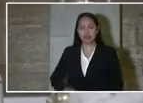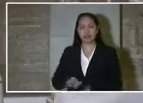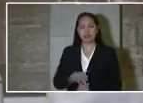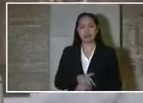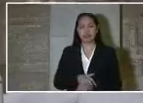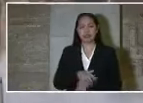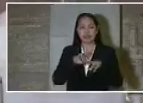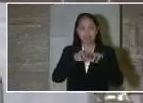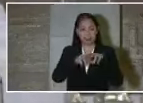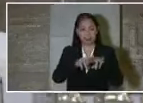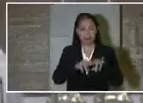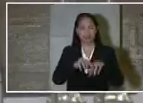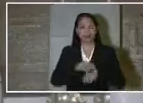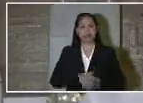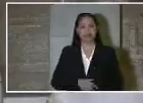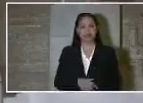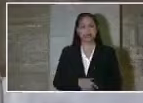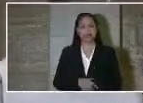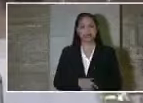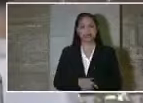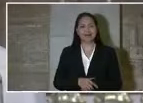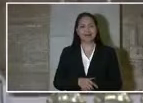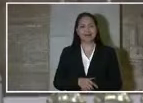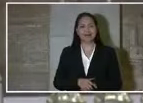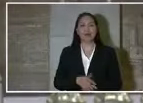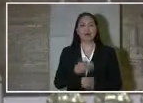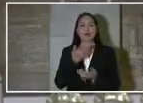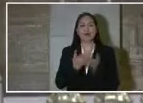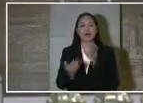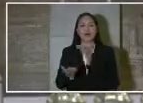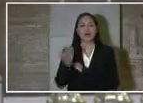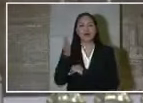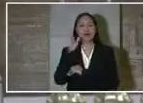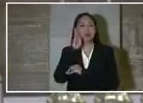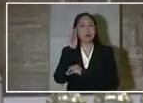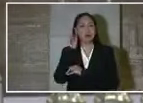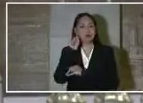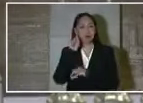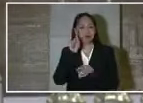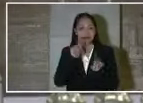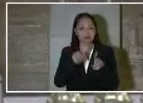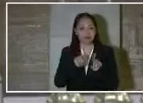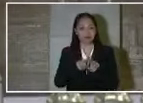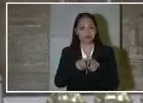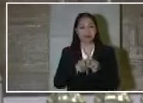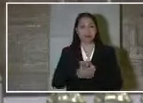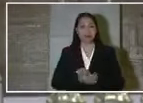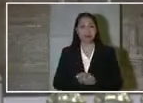seated. Good morning, my dear brothers and sisters.